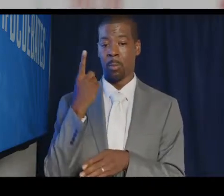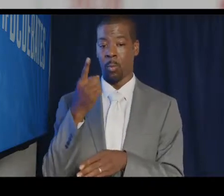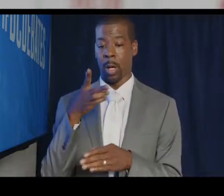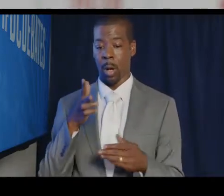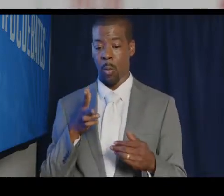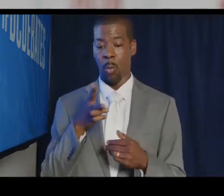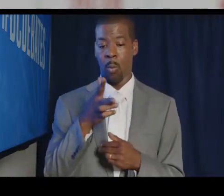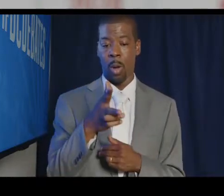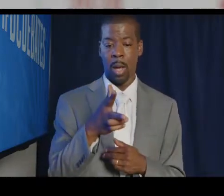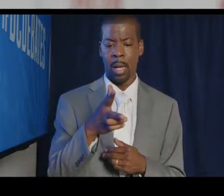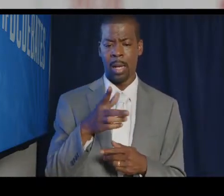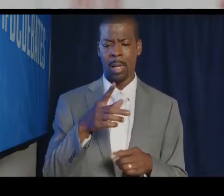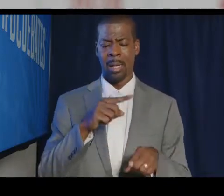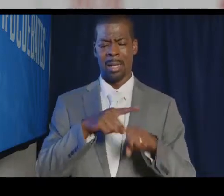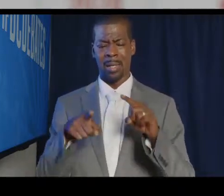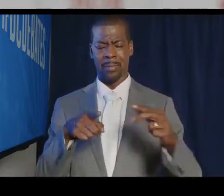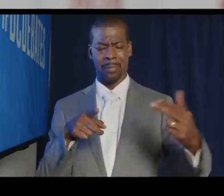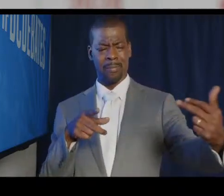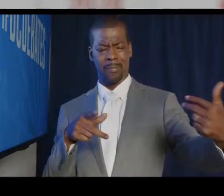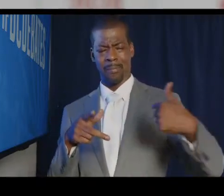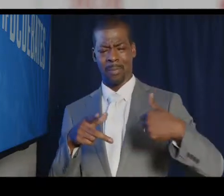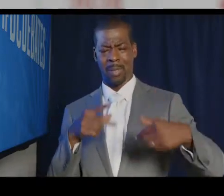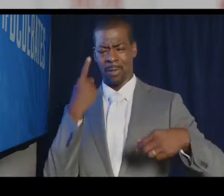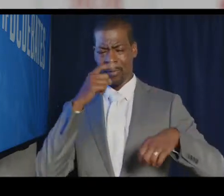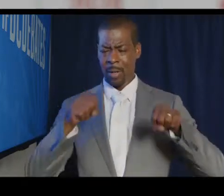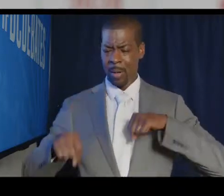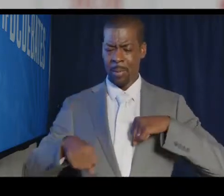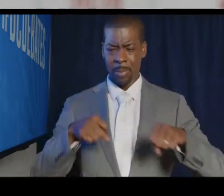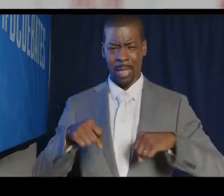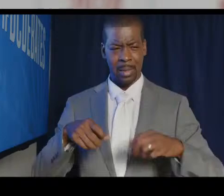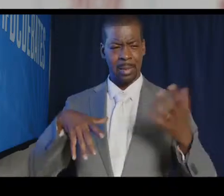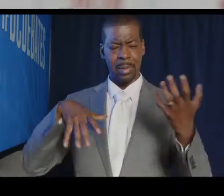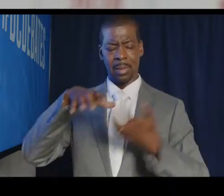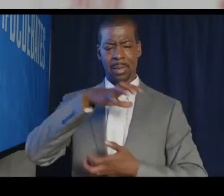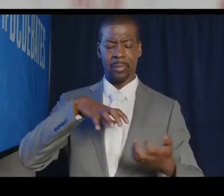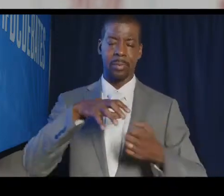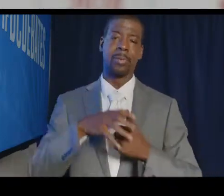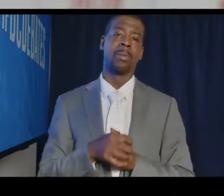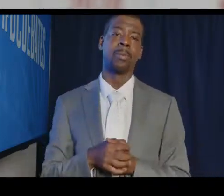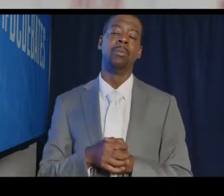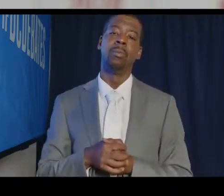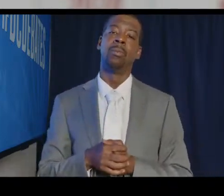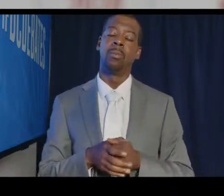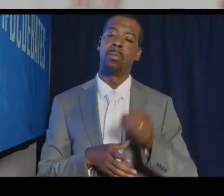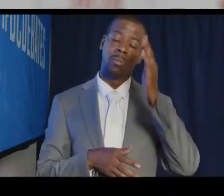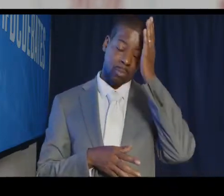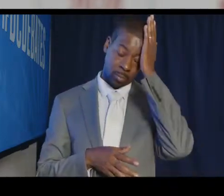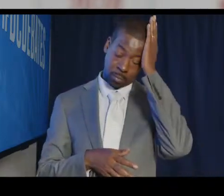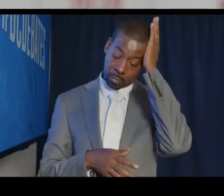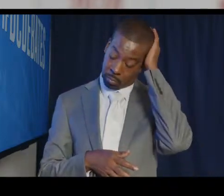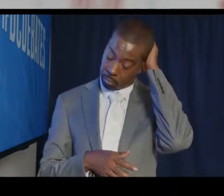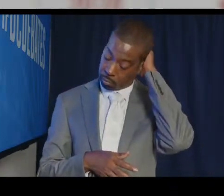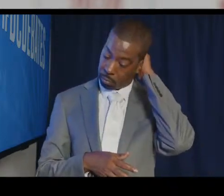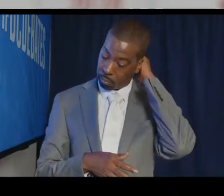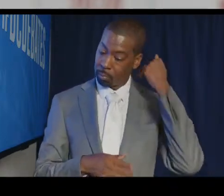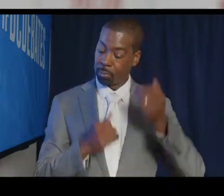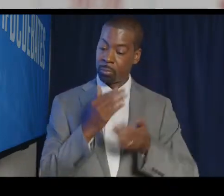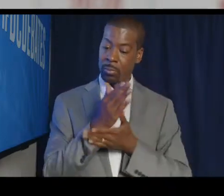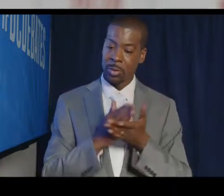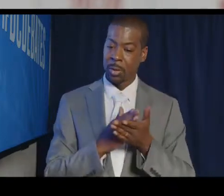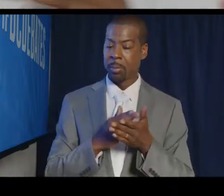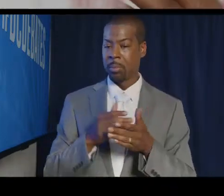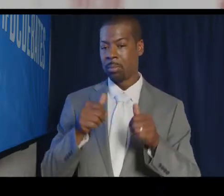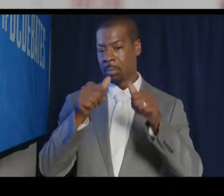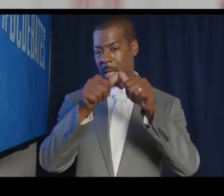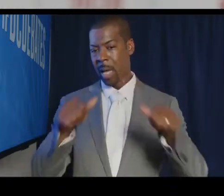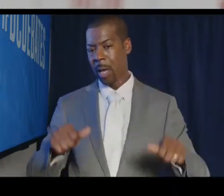for bikes or someone, and not that we shouldn't have bike lanes, I do think we should, right? But in certain areas, we need to be able to maneuver how it's gonna be differently so that we